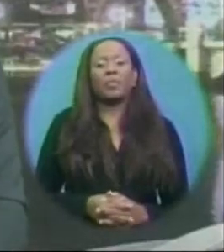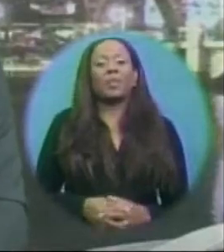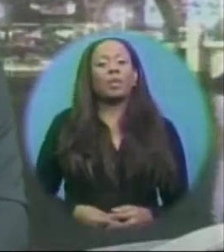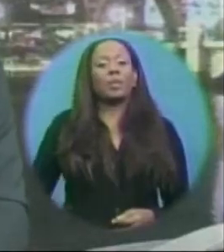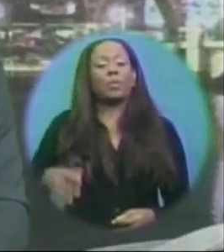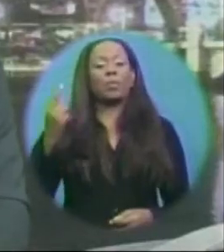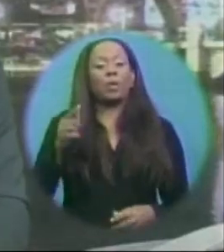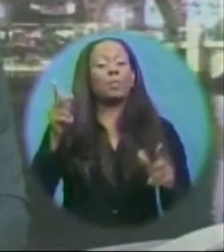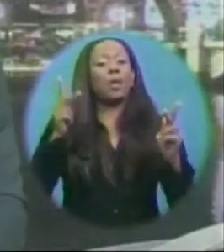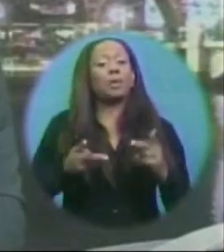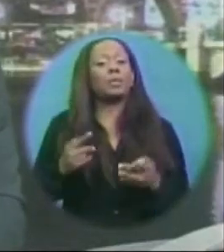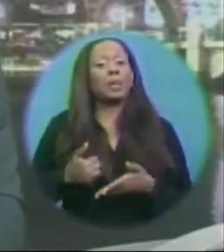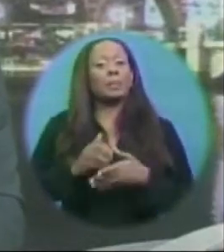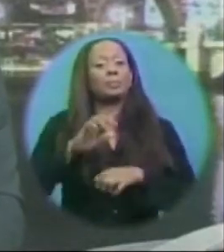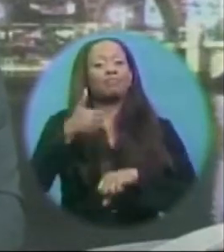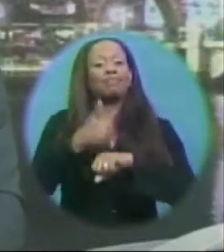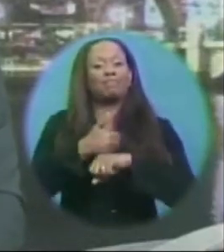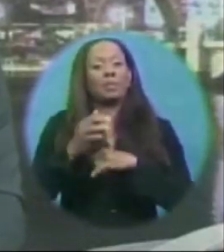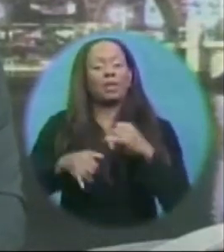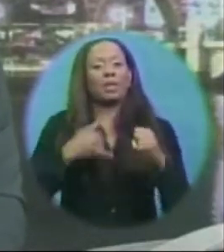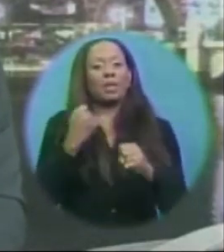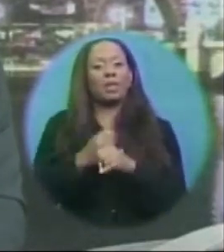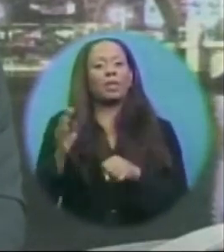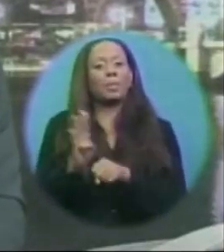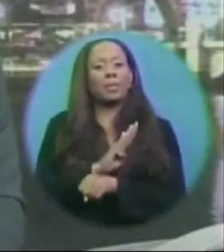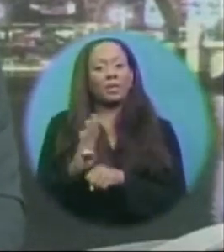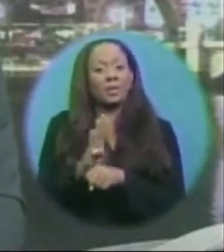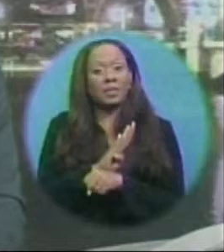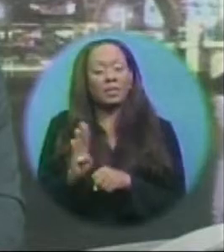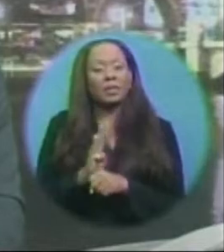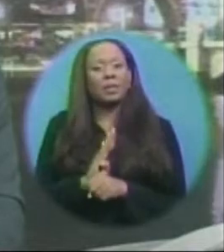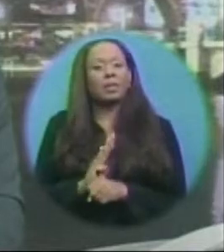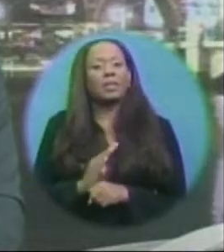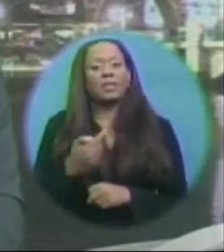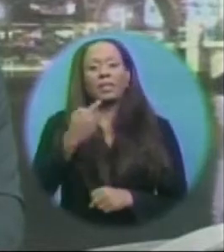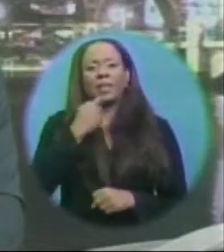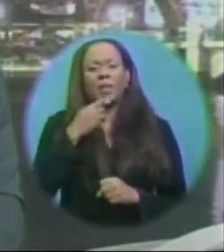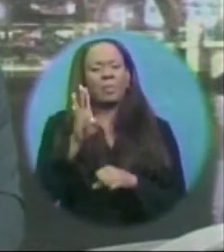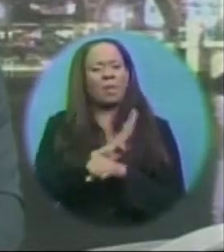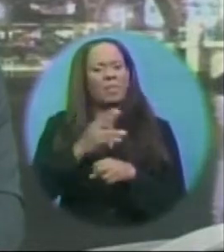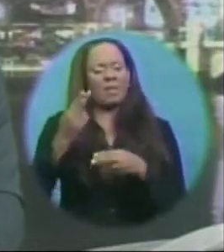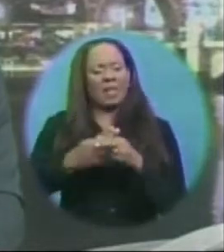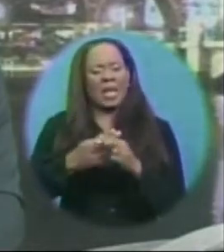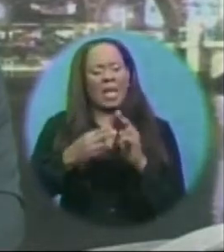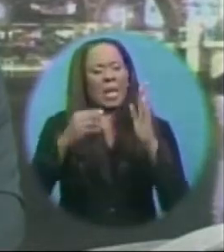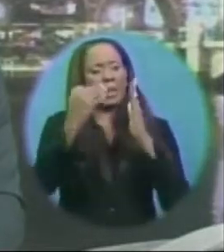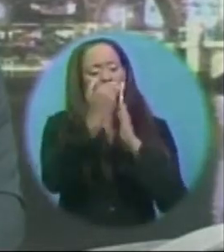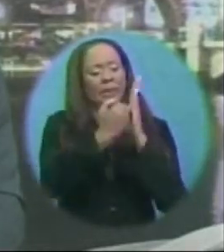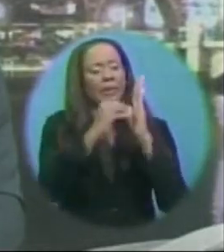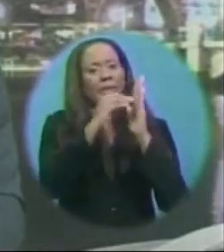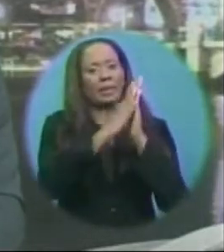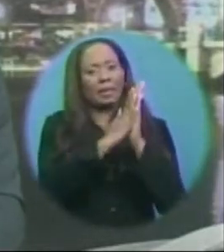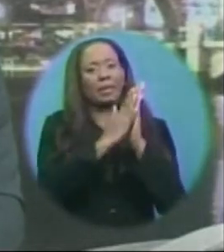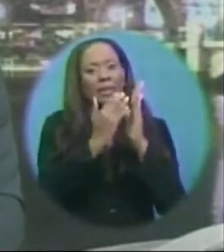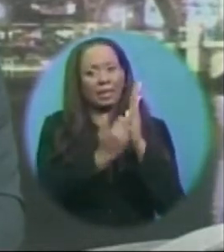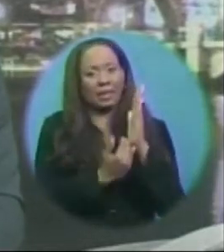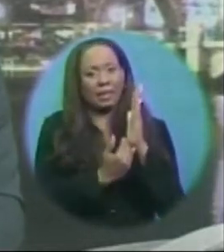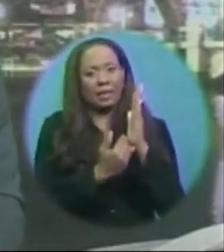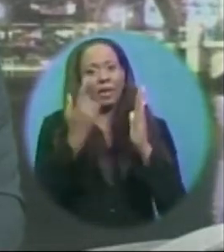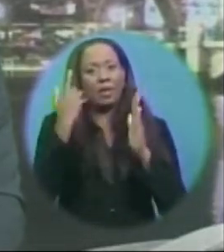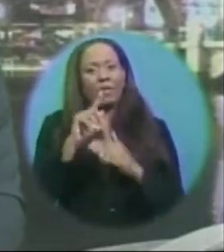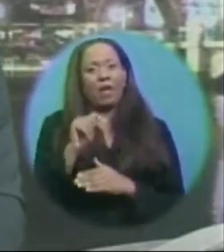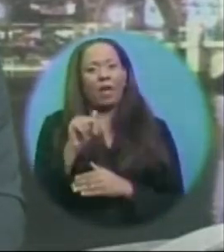One of the pioneers of the international business sector has called the recent blacklisting of Barbados as a non-cooperative